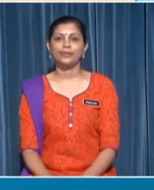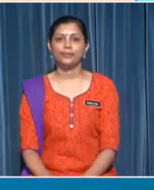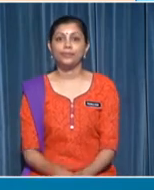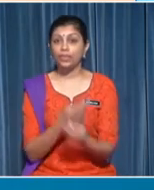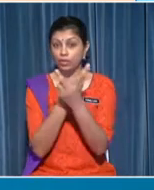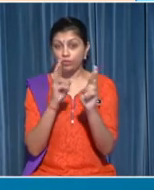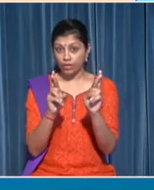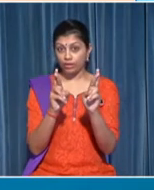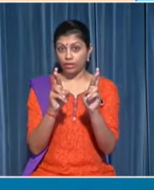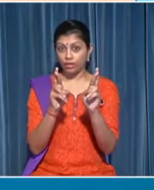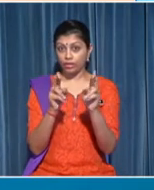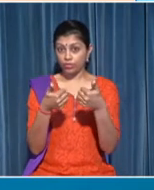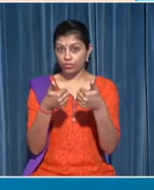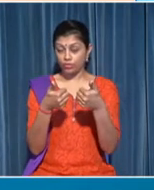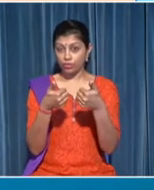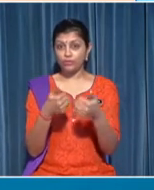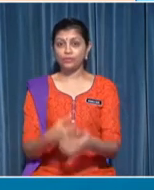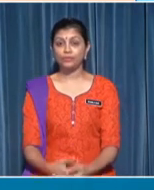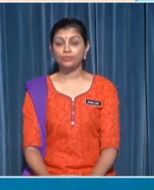ready, boys and girls?